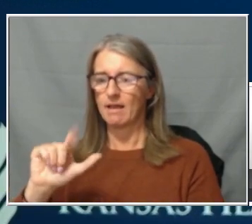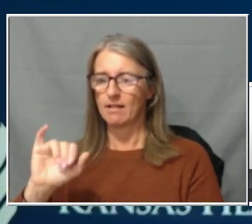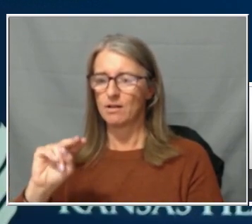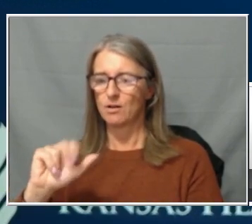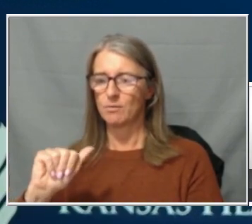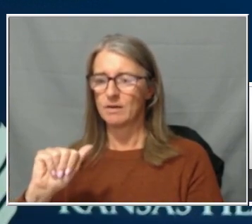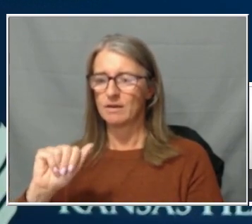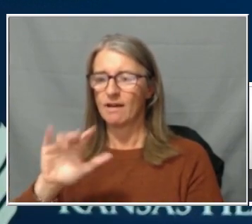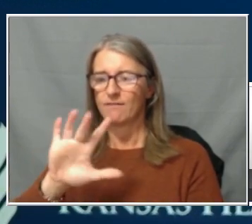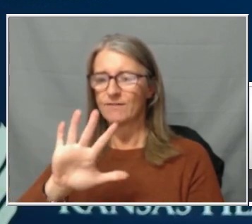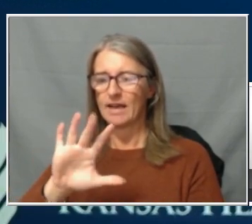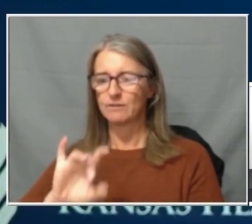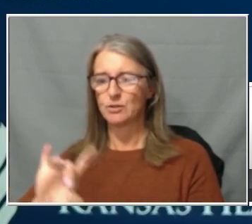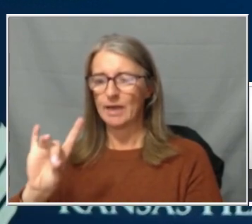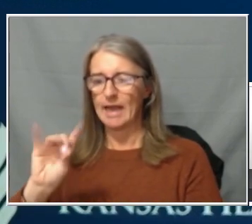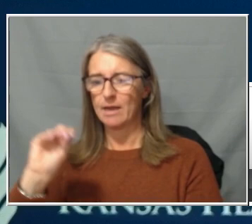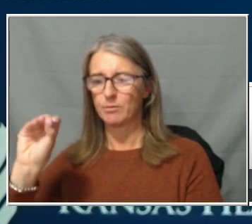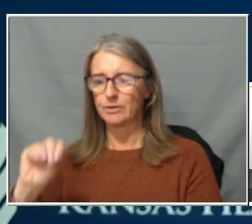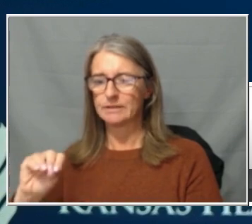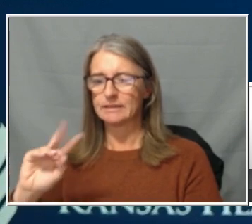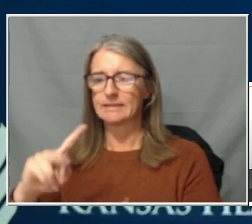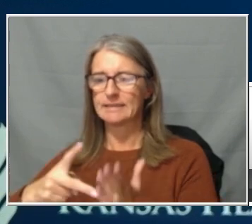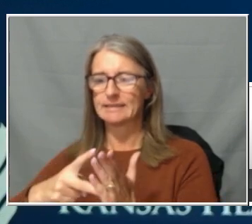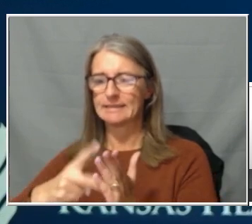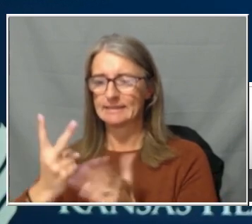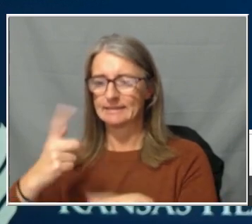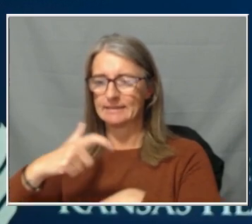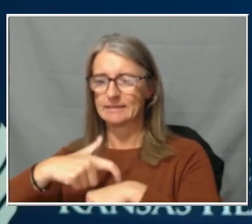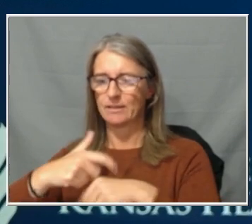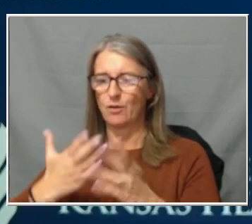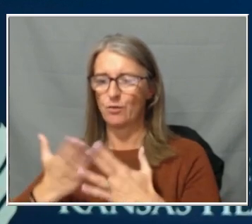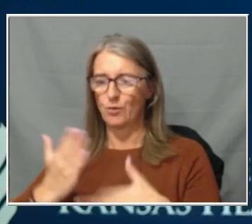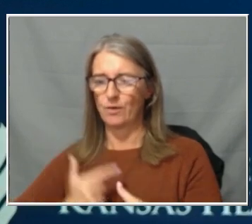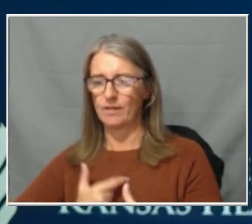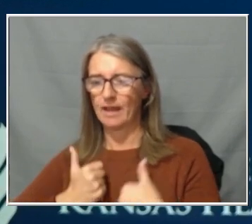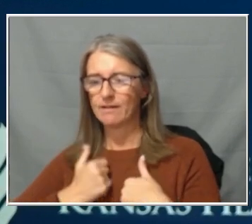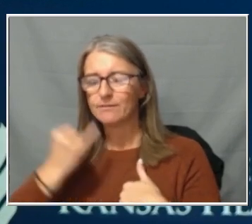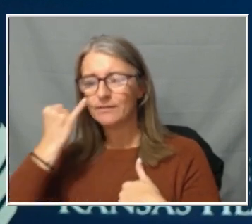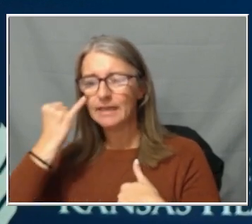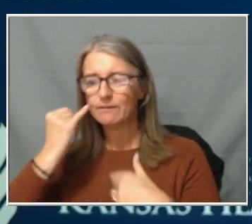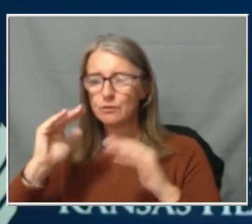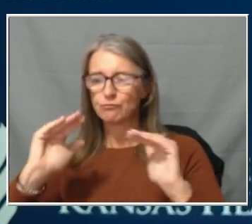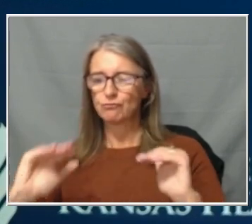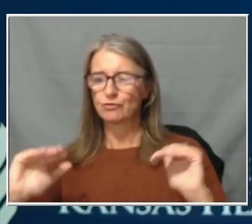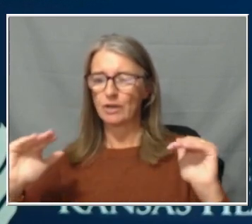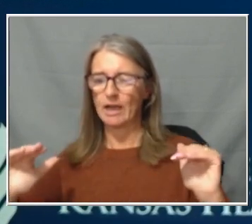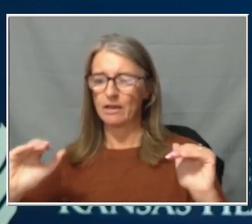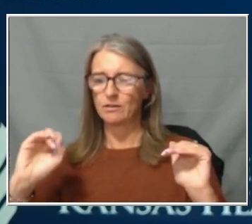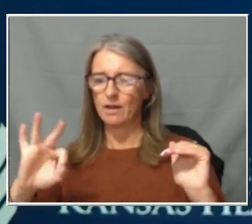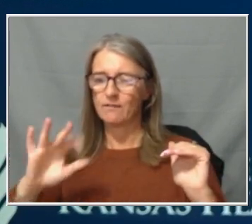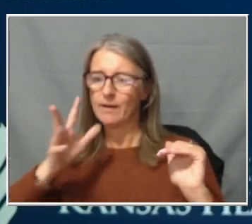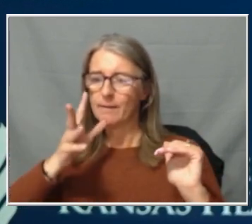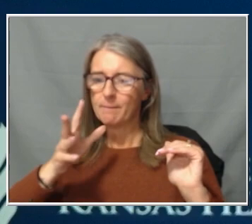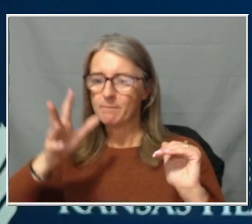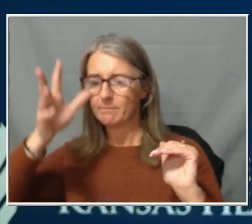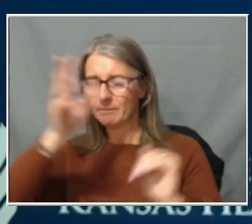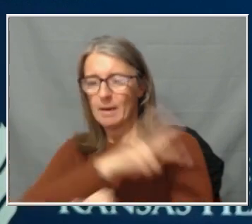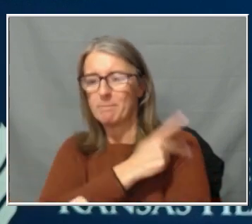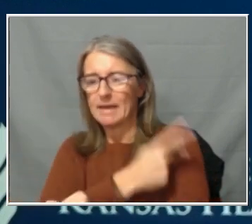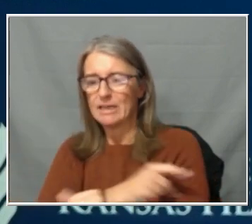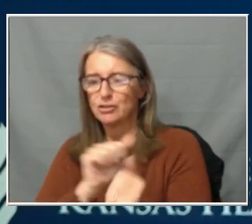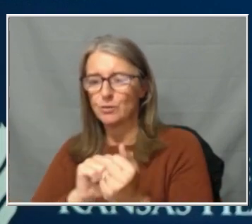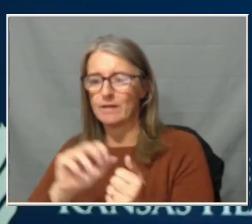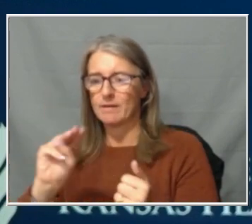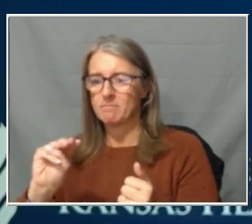8% chance at least of developing a second melanoma through life. Or if you're a child of a patient with melanoma, your